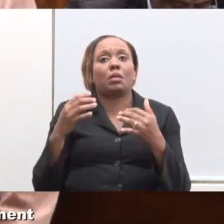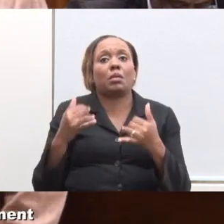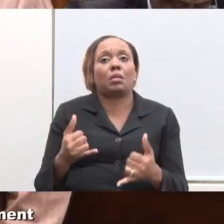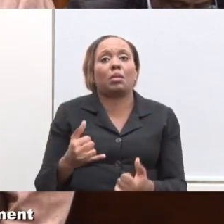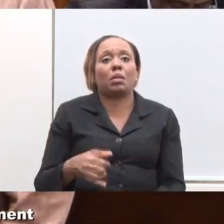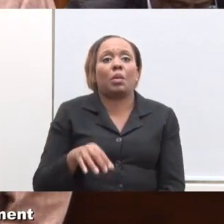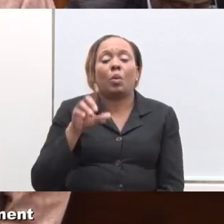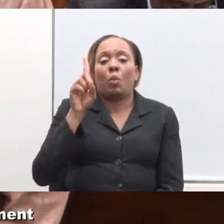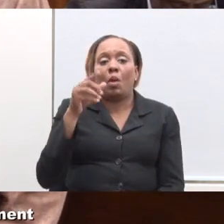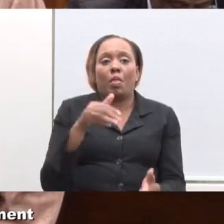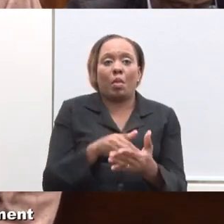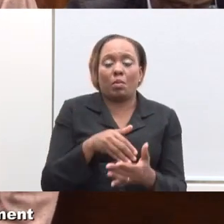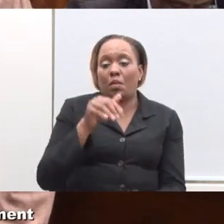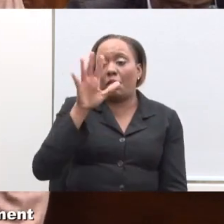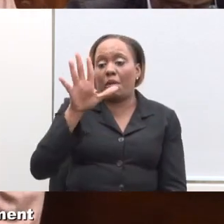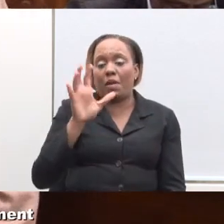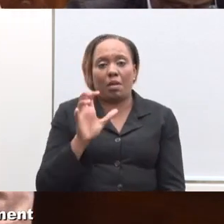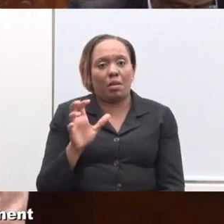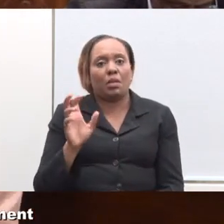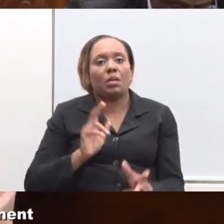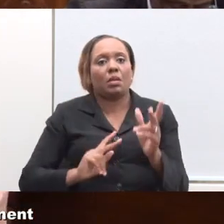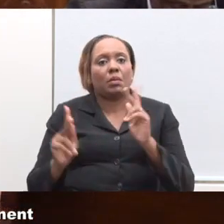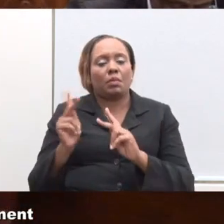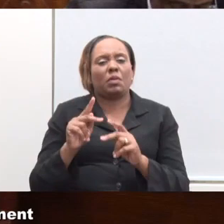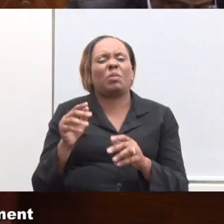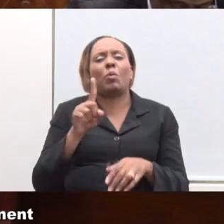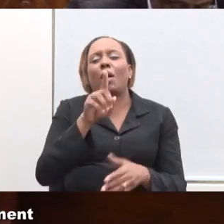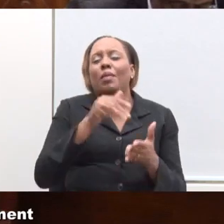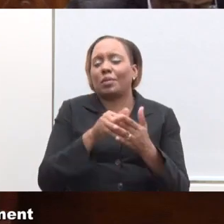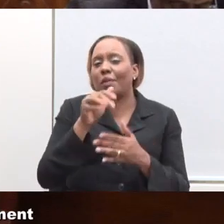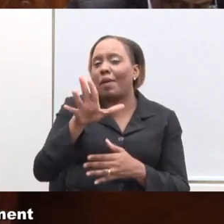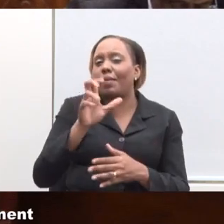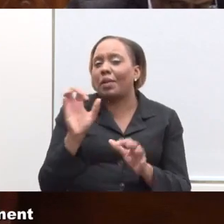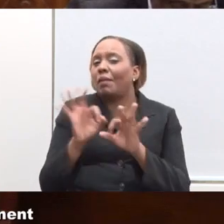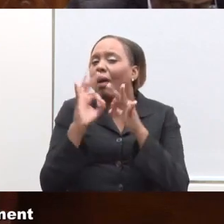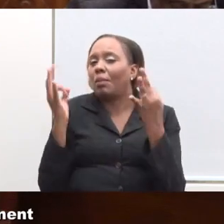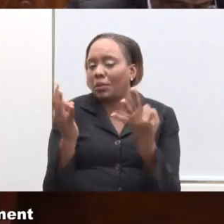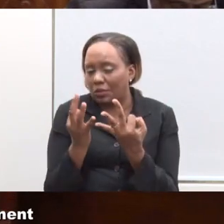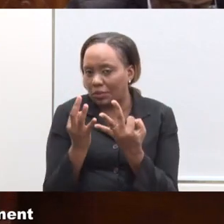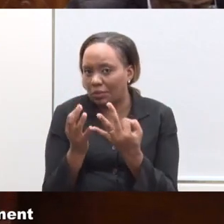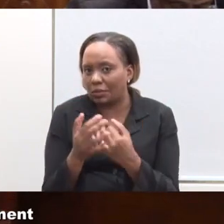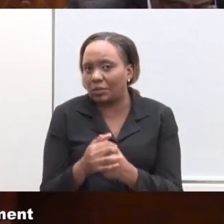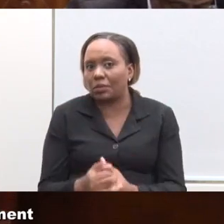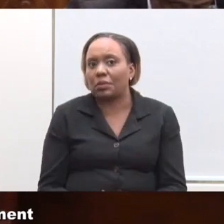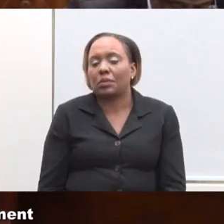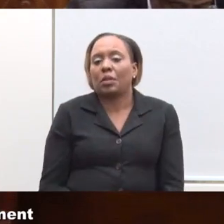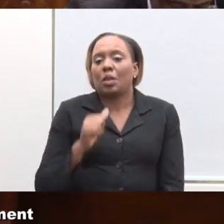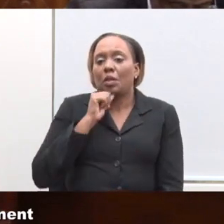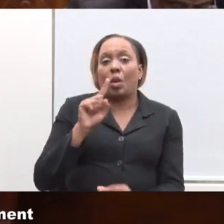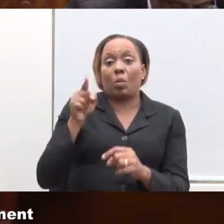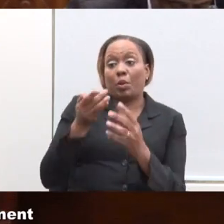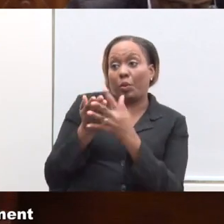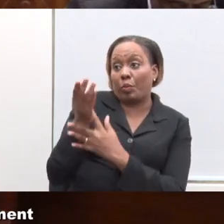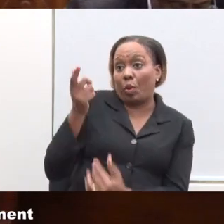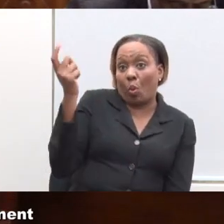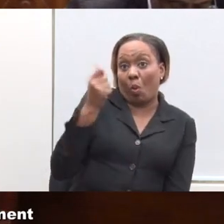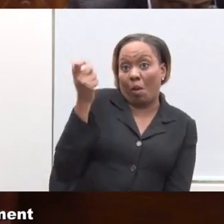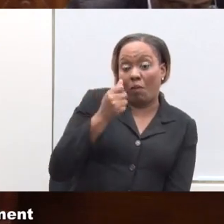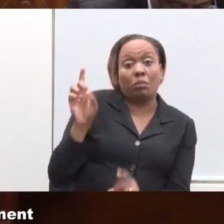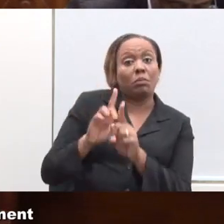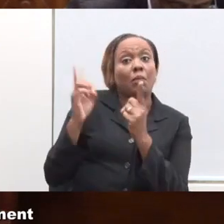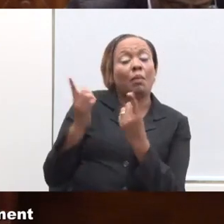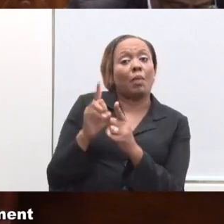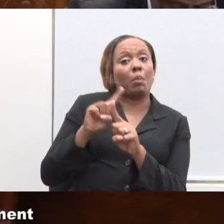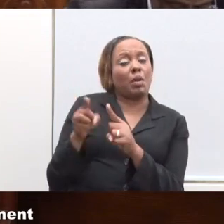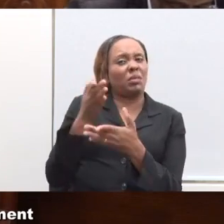1,500 vulnerable families, made up not only of those provided for by the Welfare Department, but also some